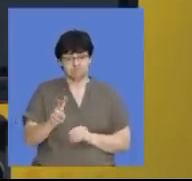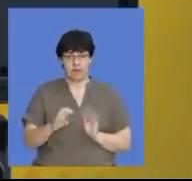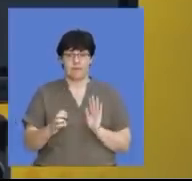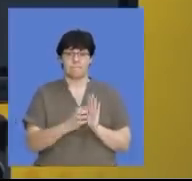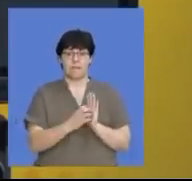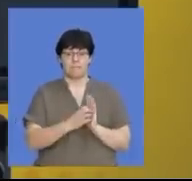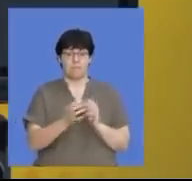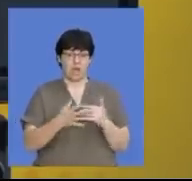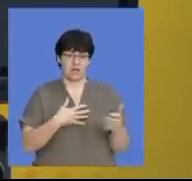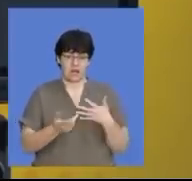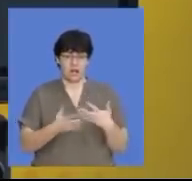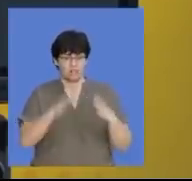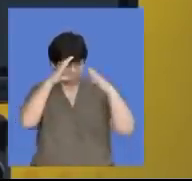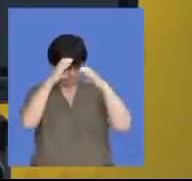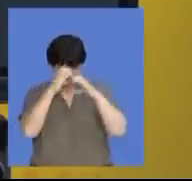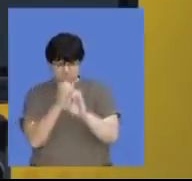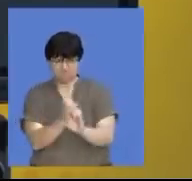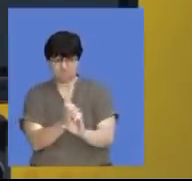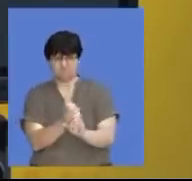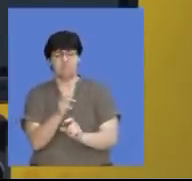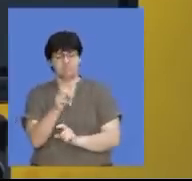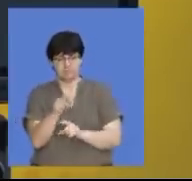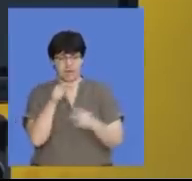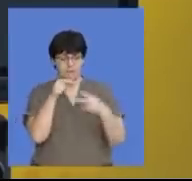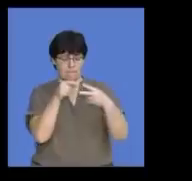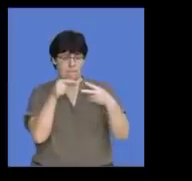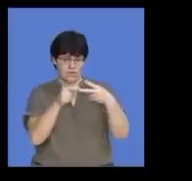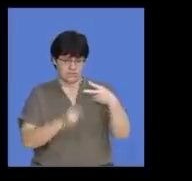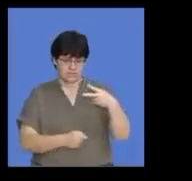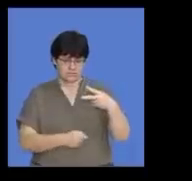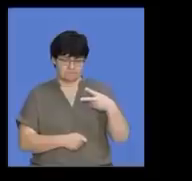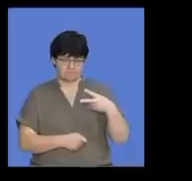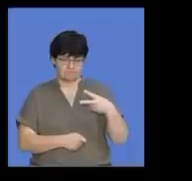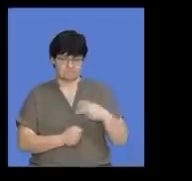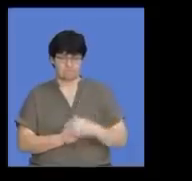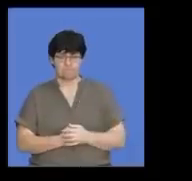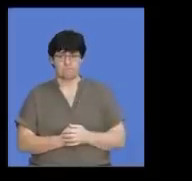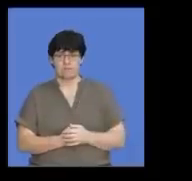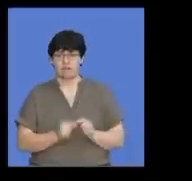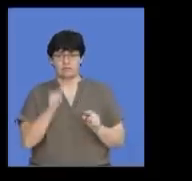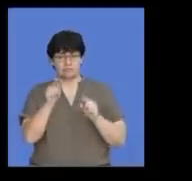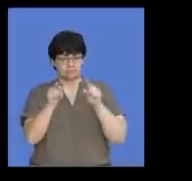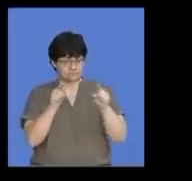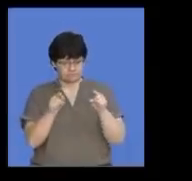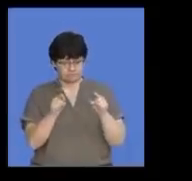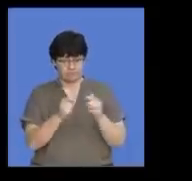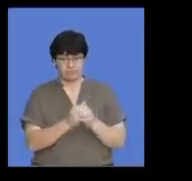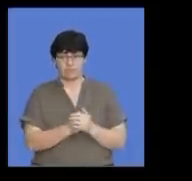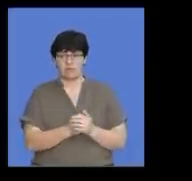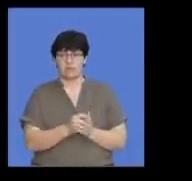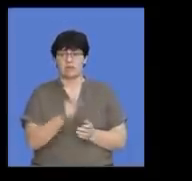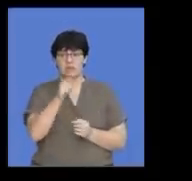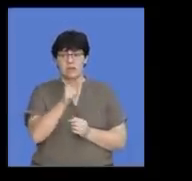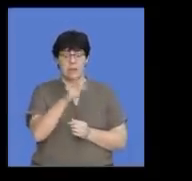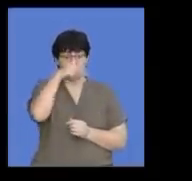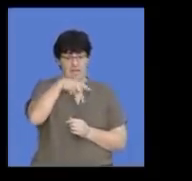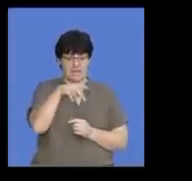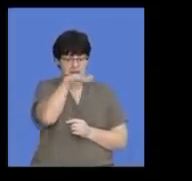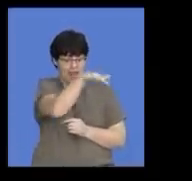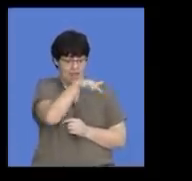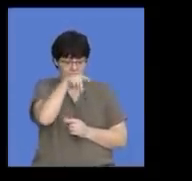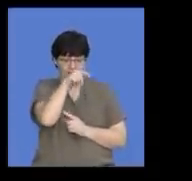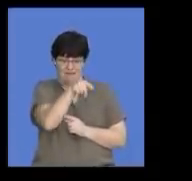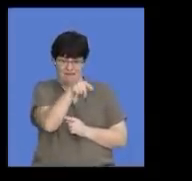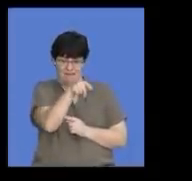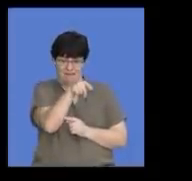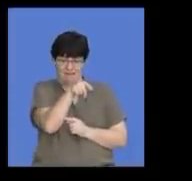we are dealing with and zoom into these two points. These two points are characterized as follows. Here's area P, and